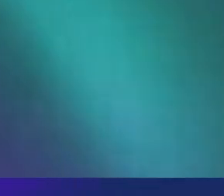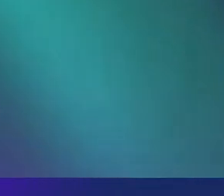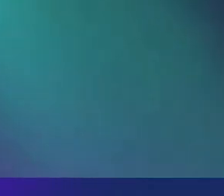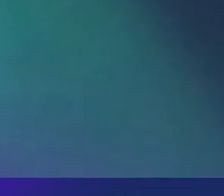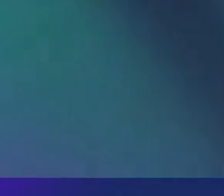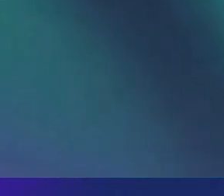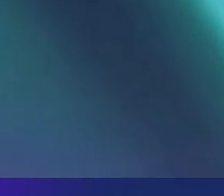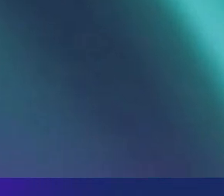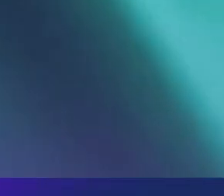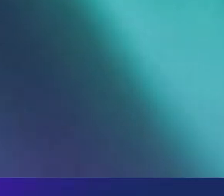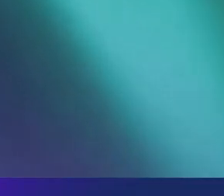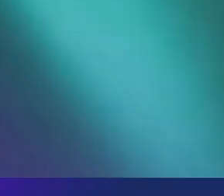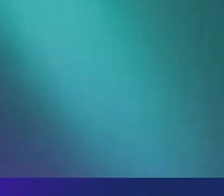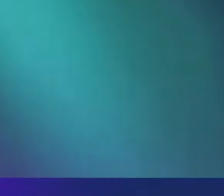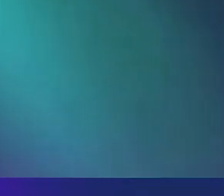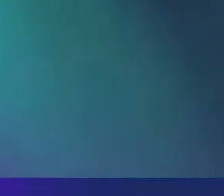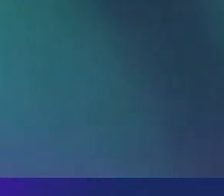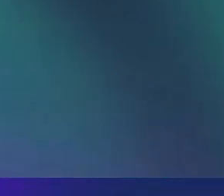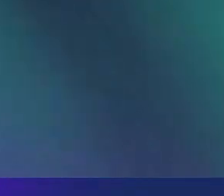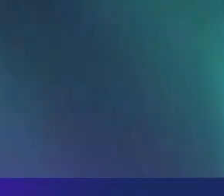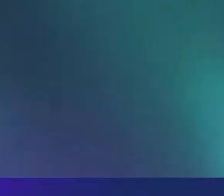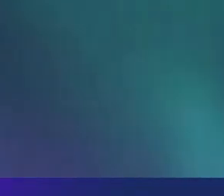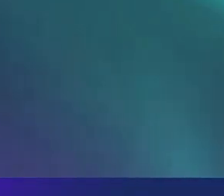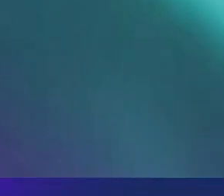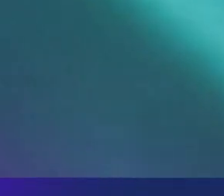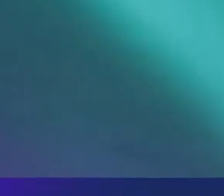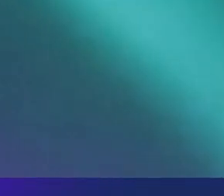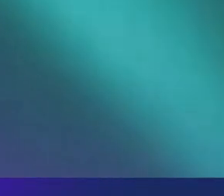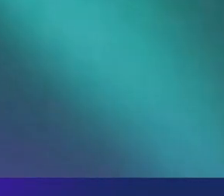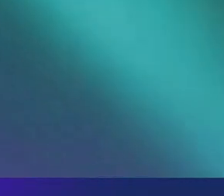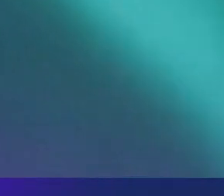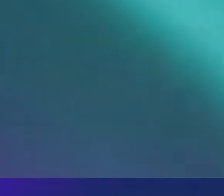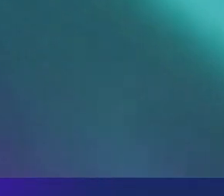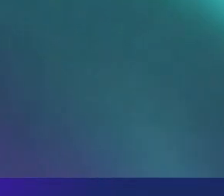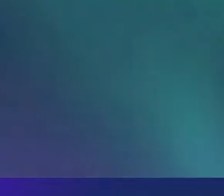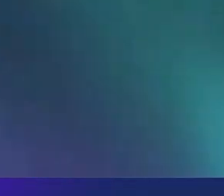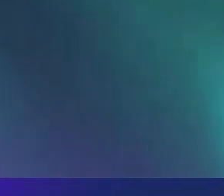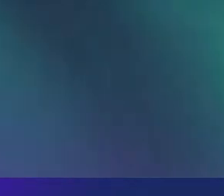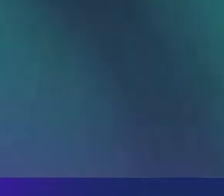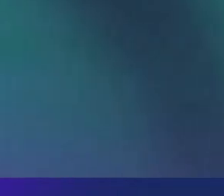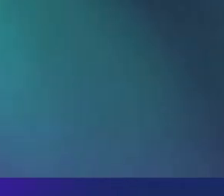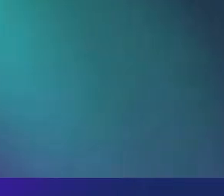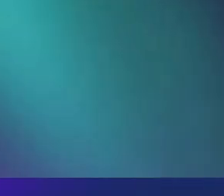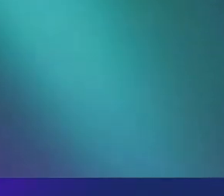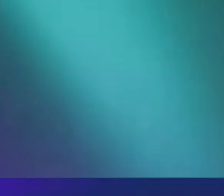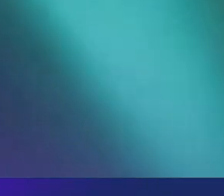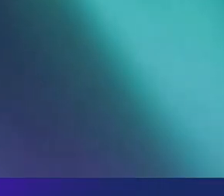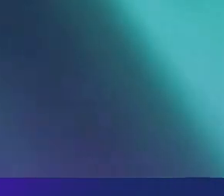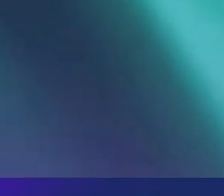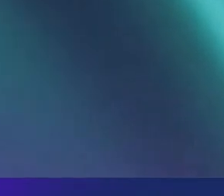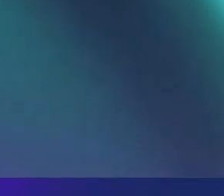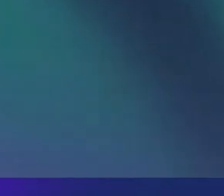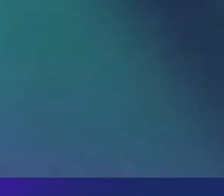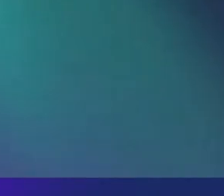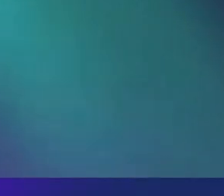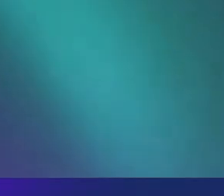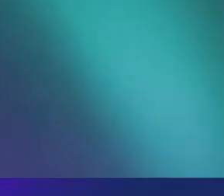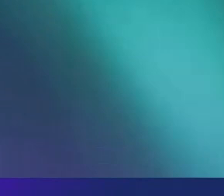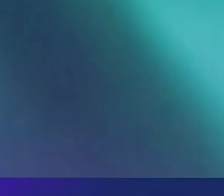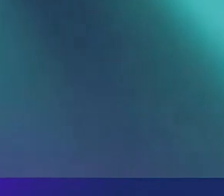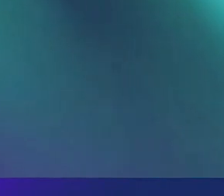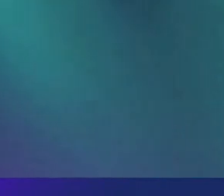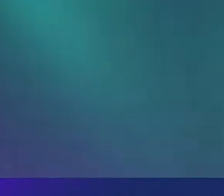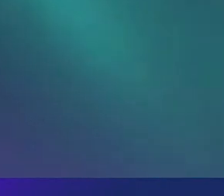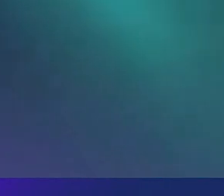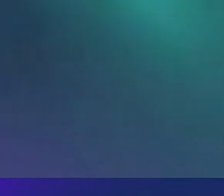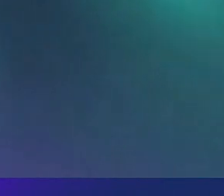their media portals, Ghana Web, Nova Reports, Asasi Radio. We thank you for streaming